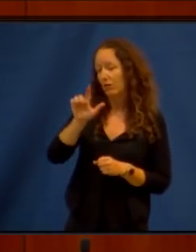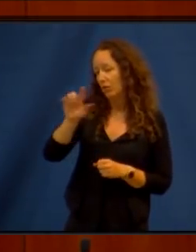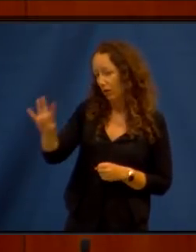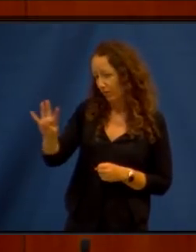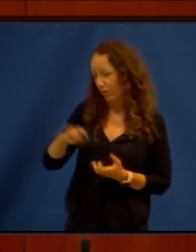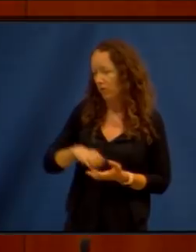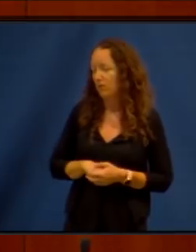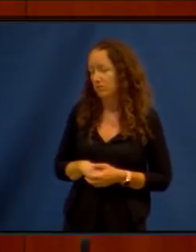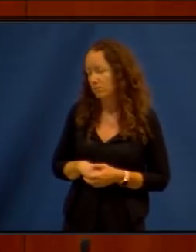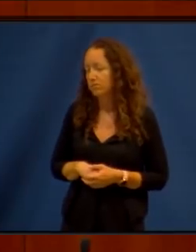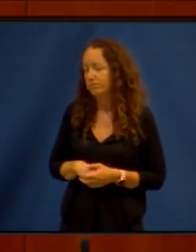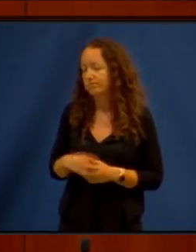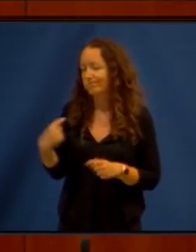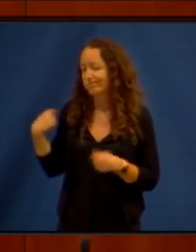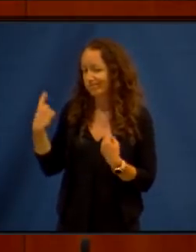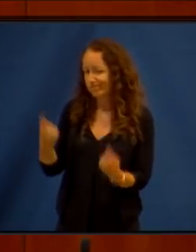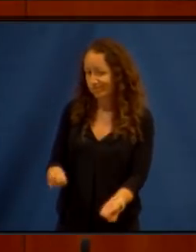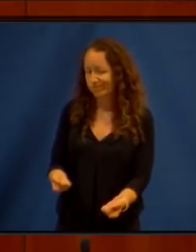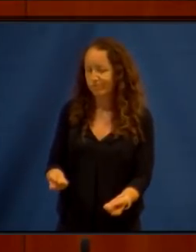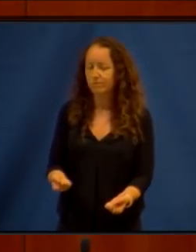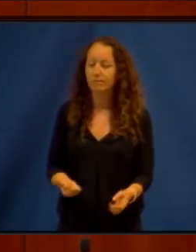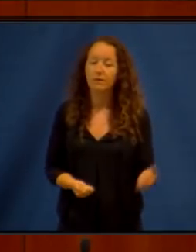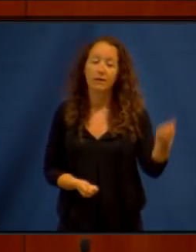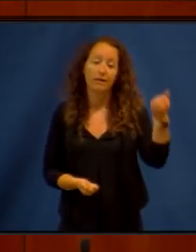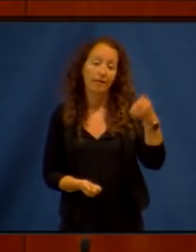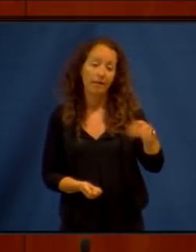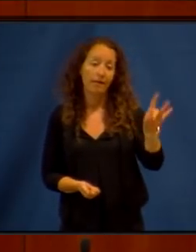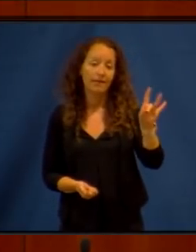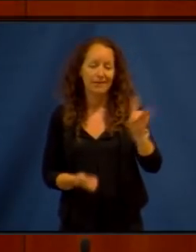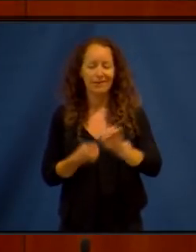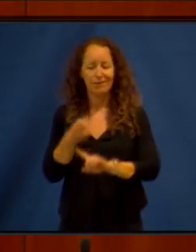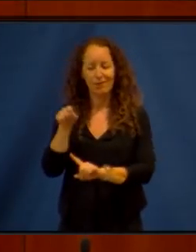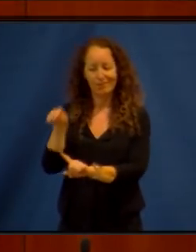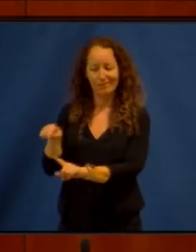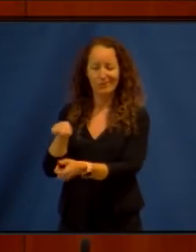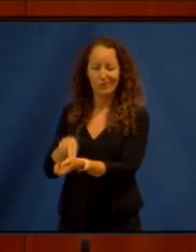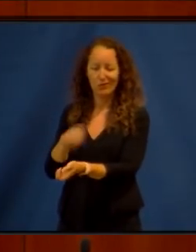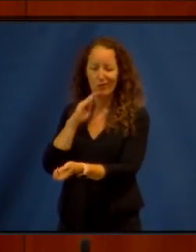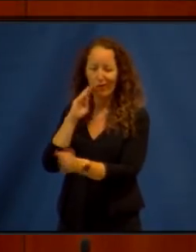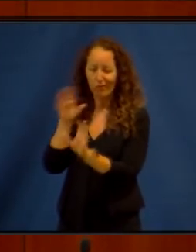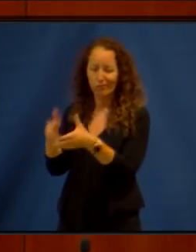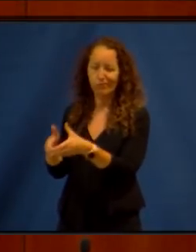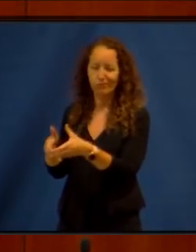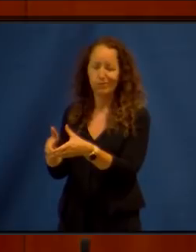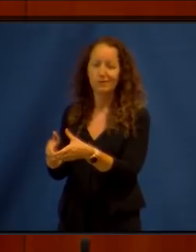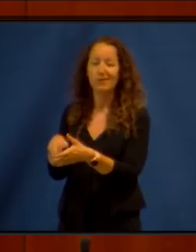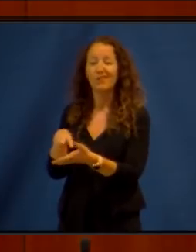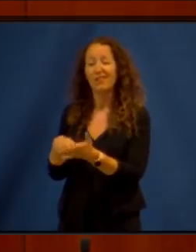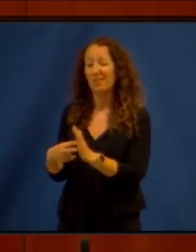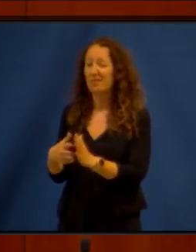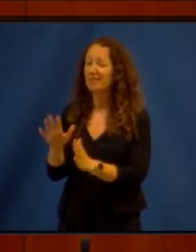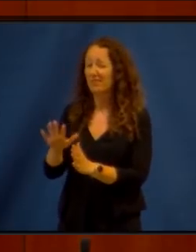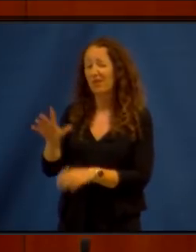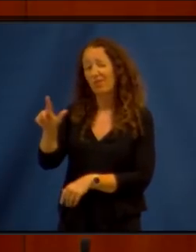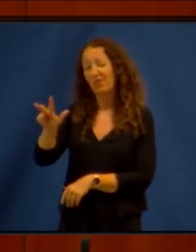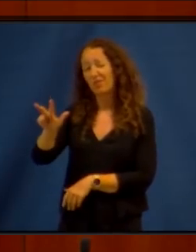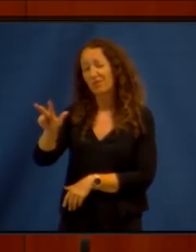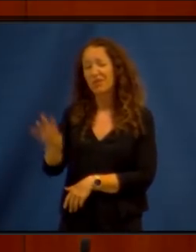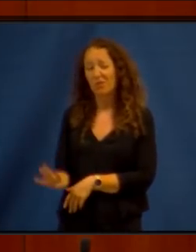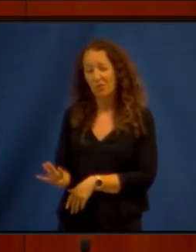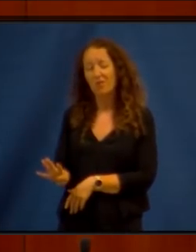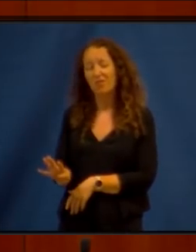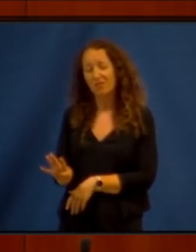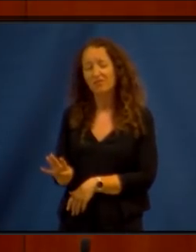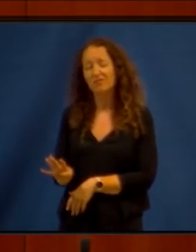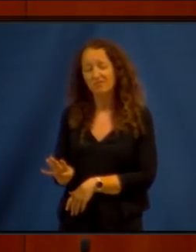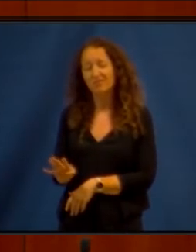COVID. 18 were from that particular nursing. So it's running roughly 3/4 of those